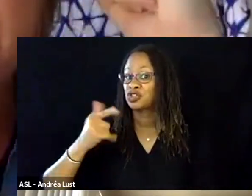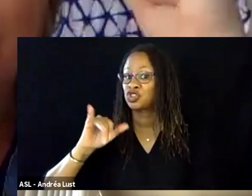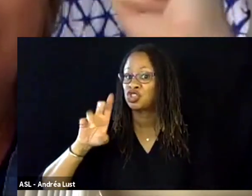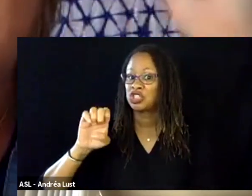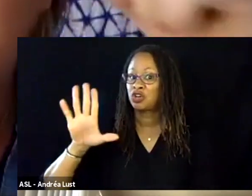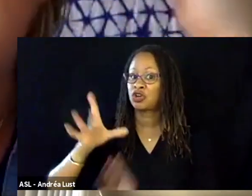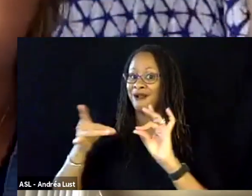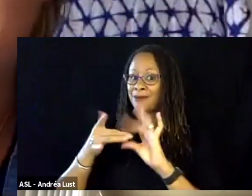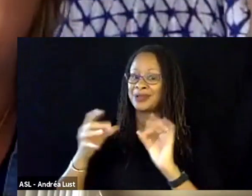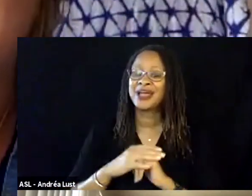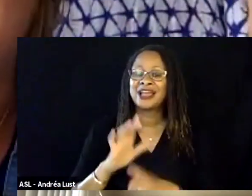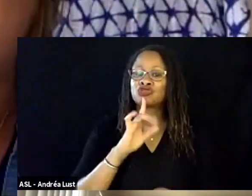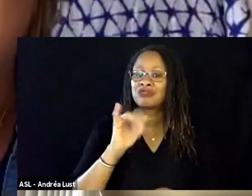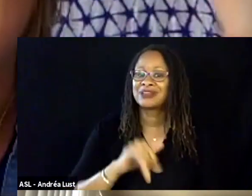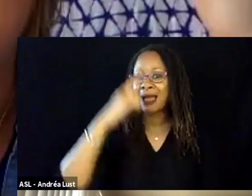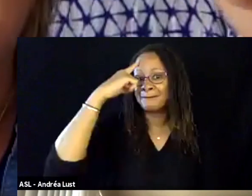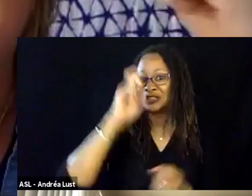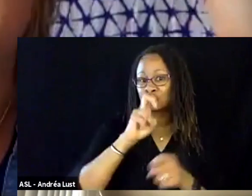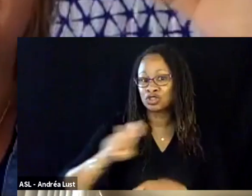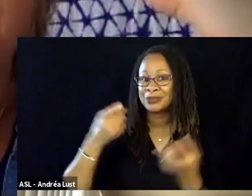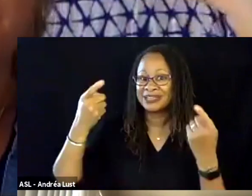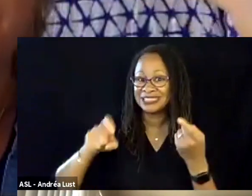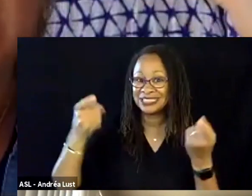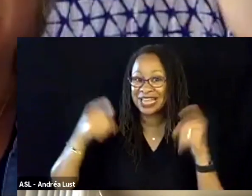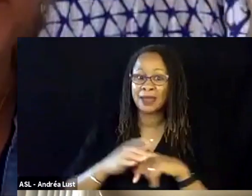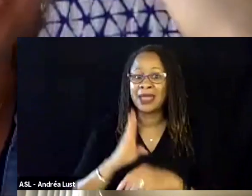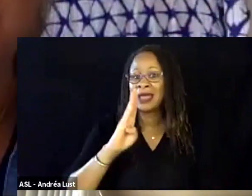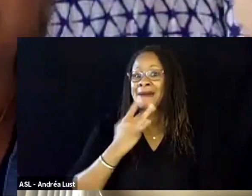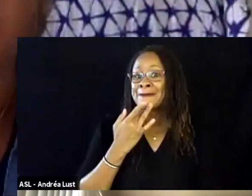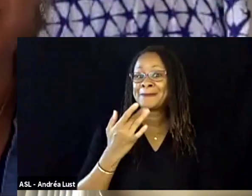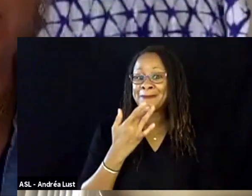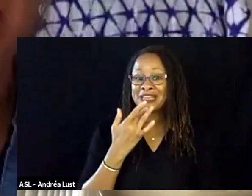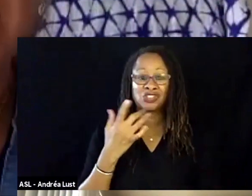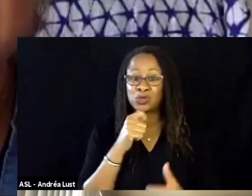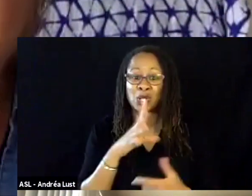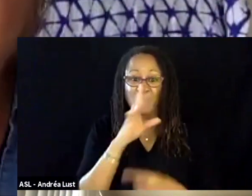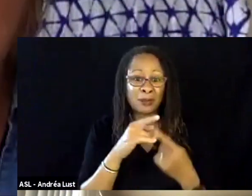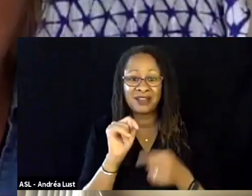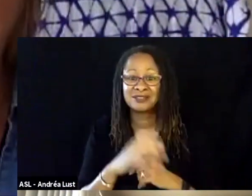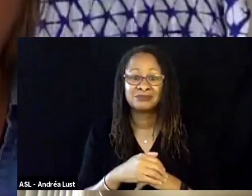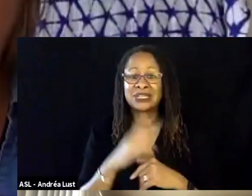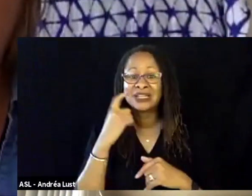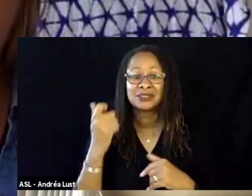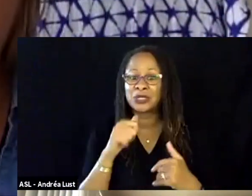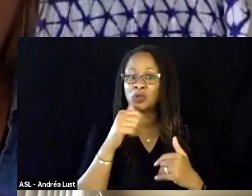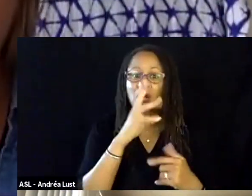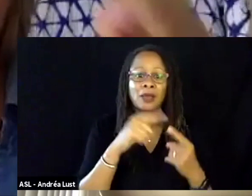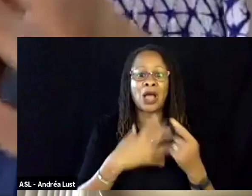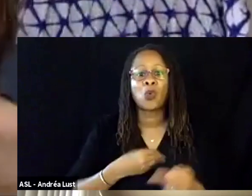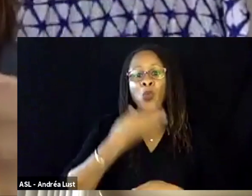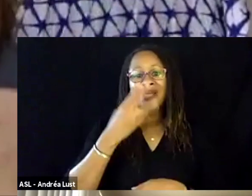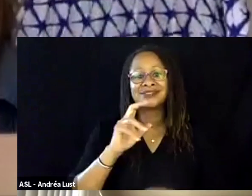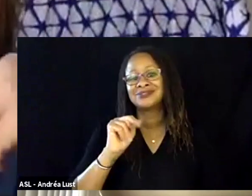this literal mental shift that needs to take place. It's a bigotry that we don't even realize because we don't talk about whiteness in our culture.